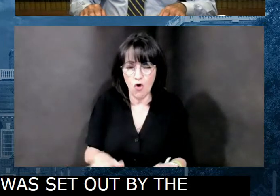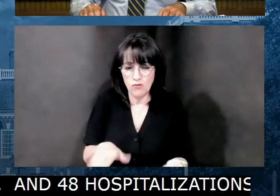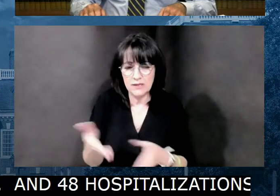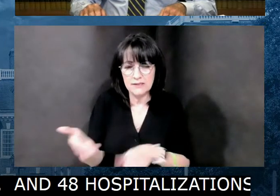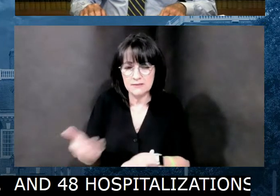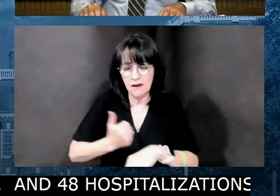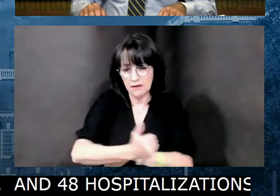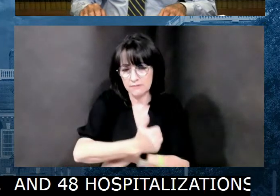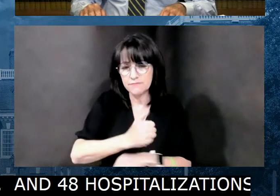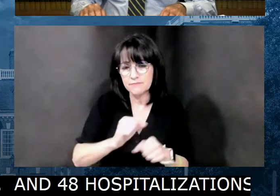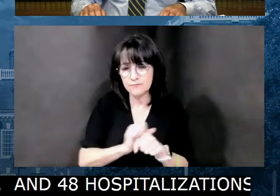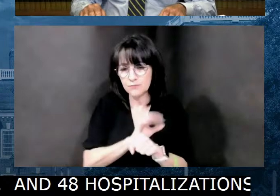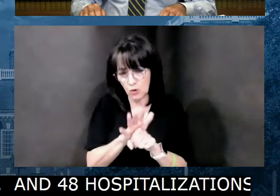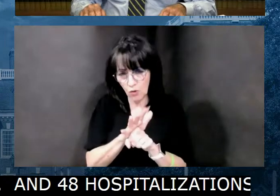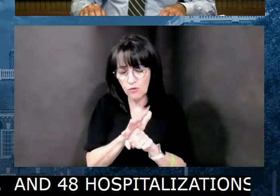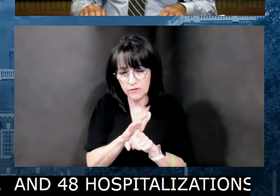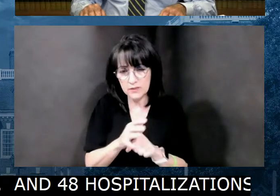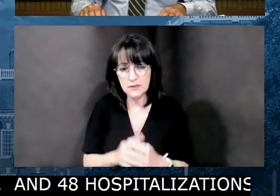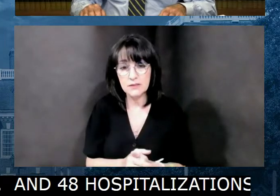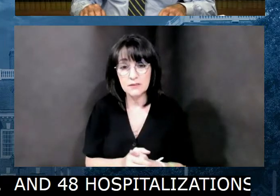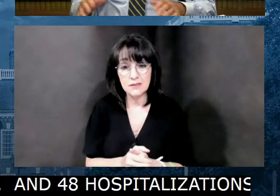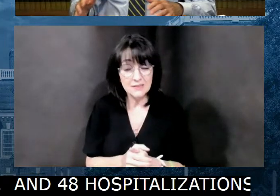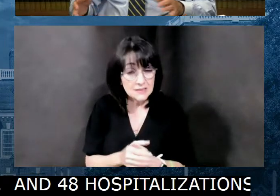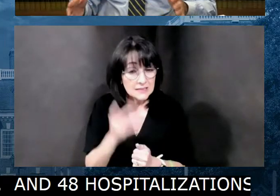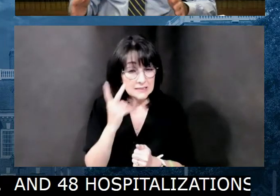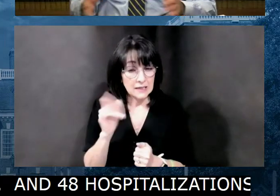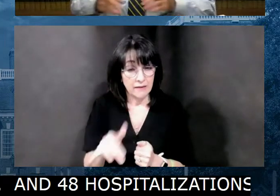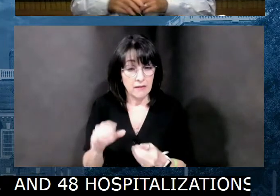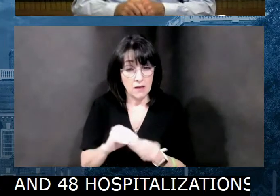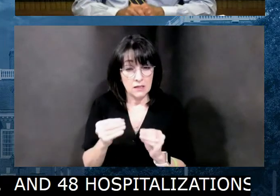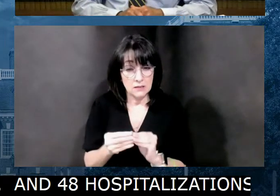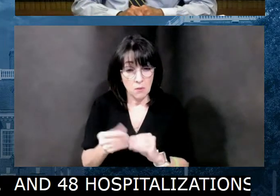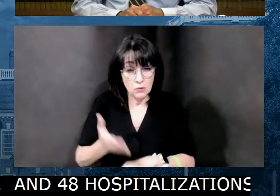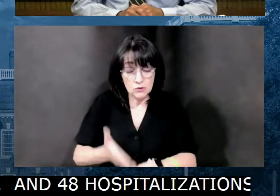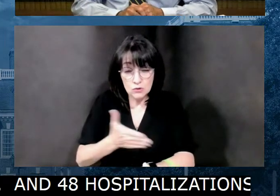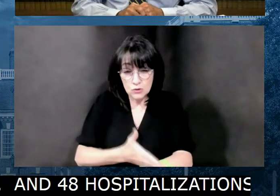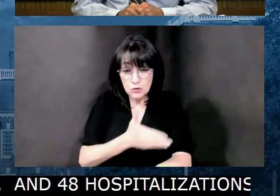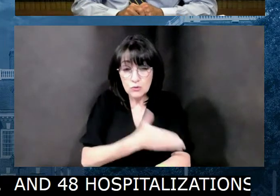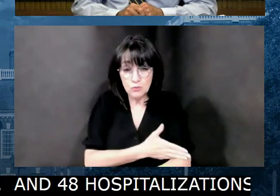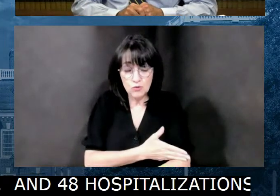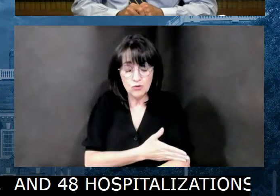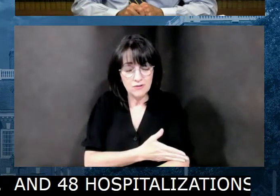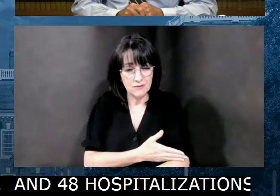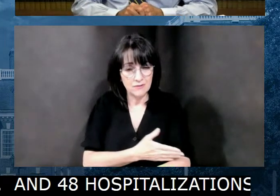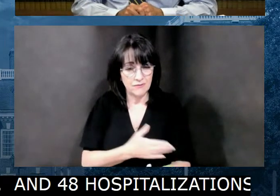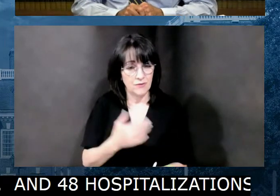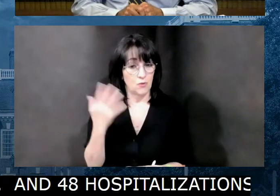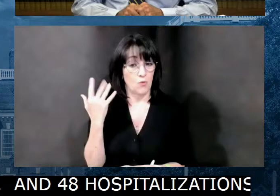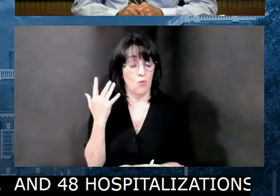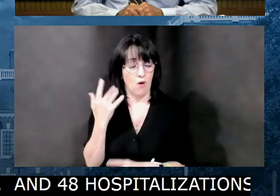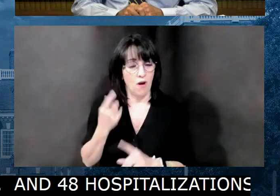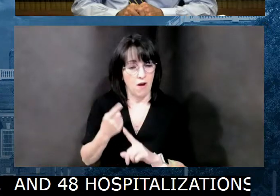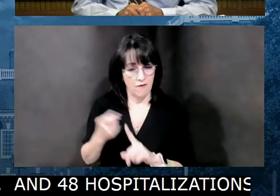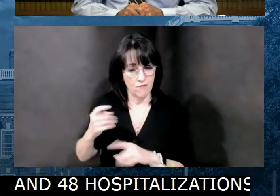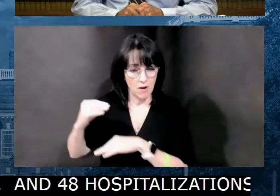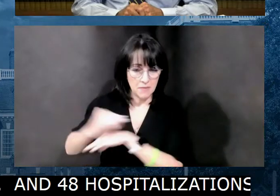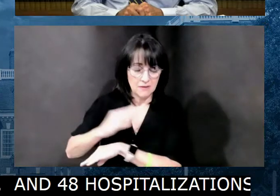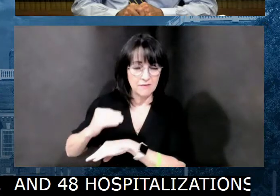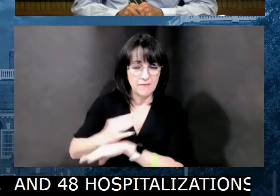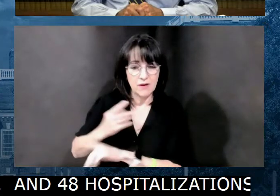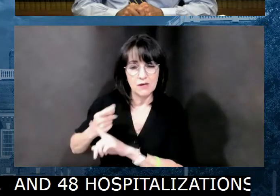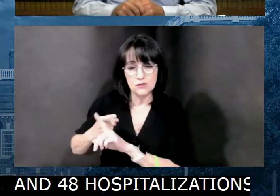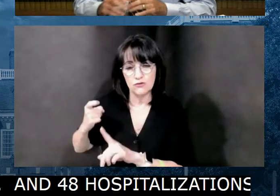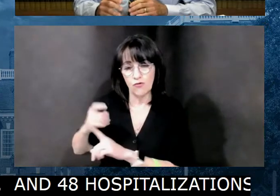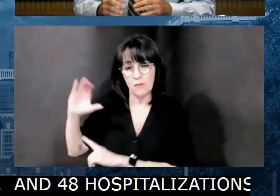the efficacy of the vaccine led to the advice from the CDC over a week